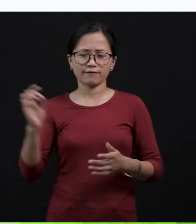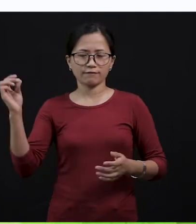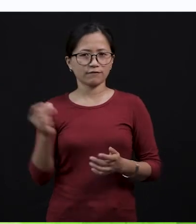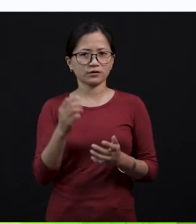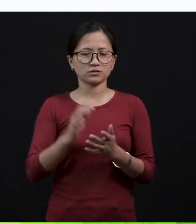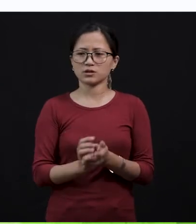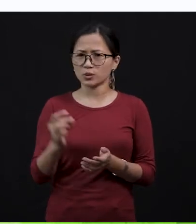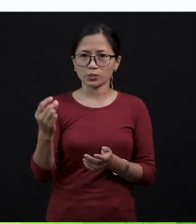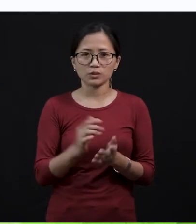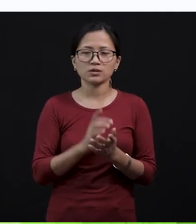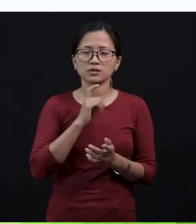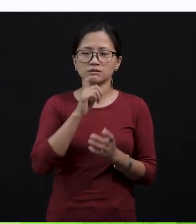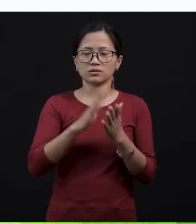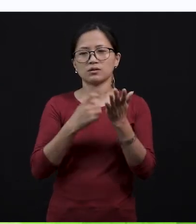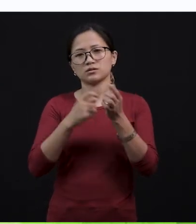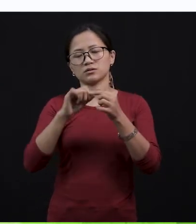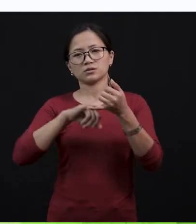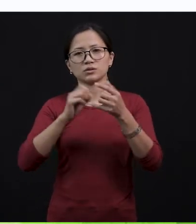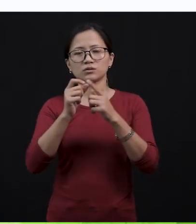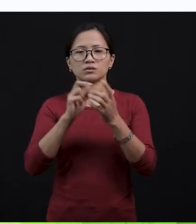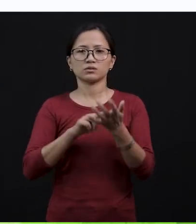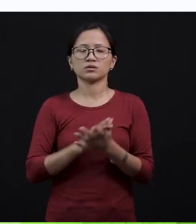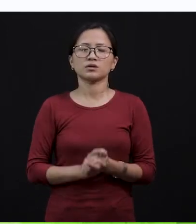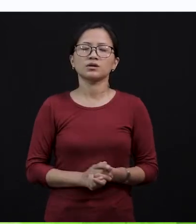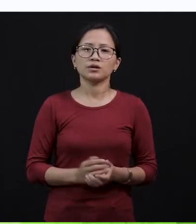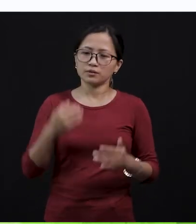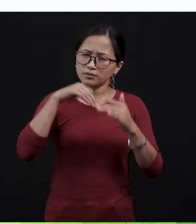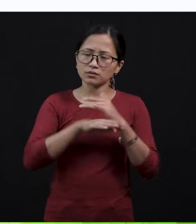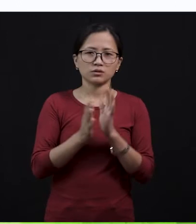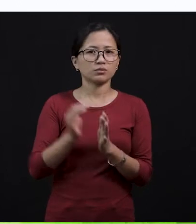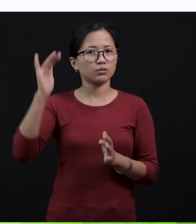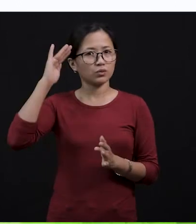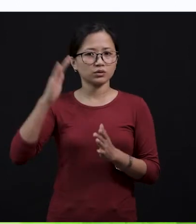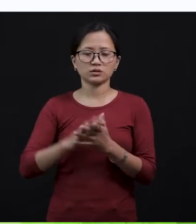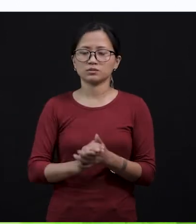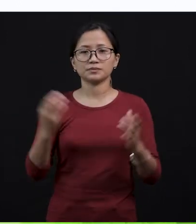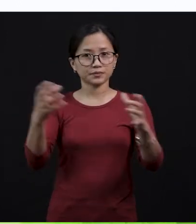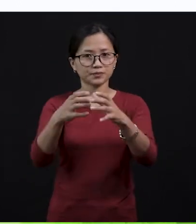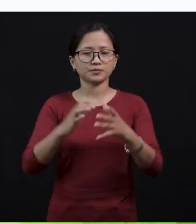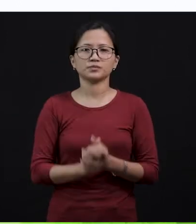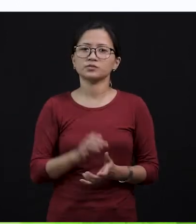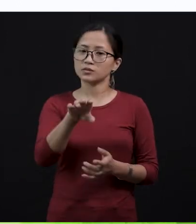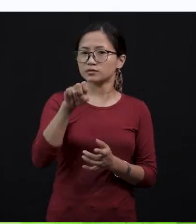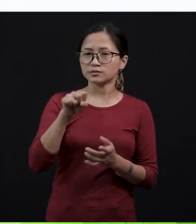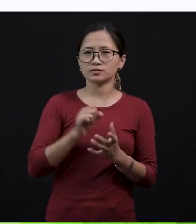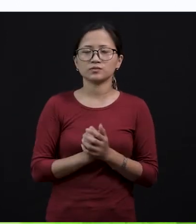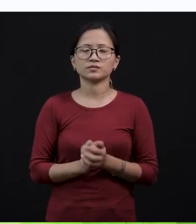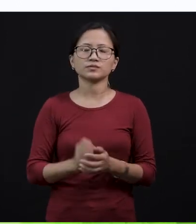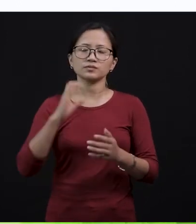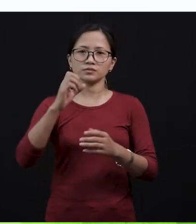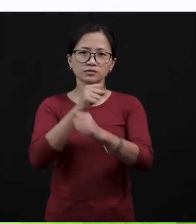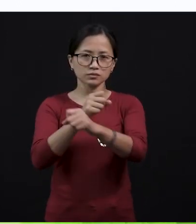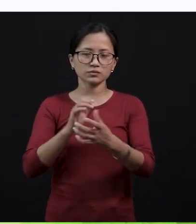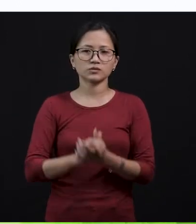fastest and quickest response team in any police force. They can run very fast. They can go and catch criminals